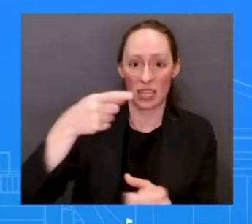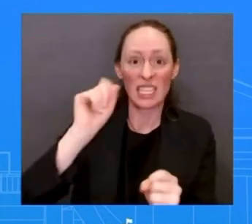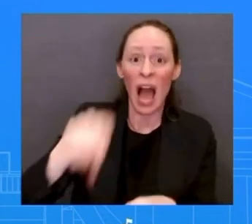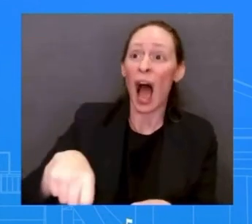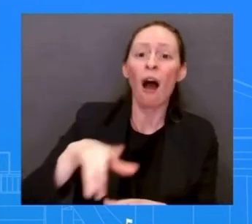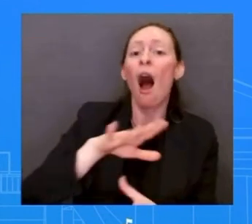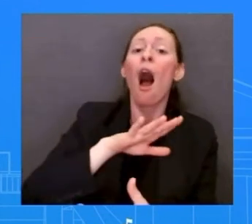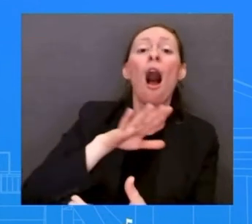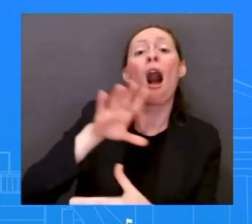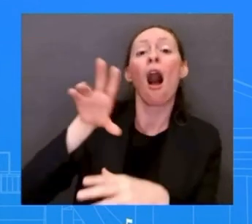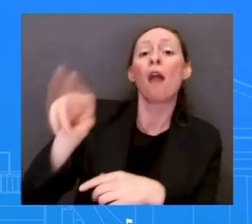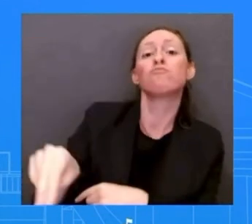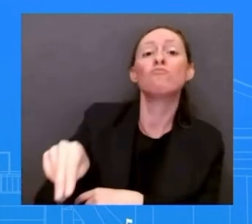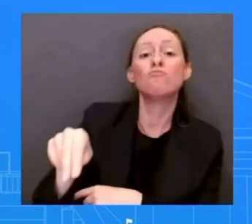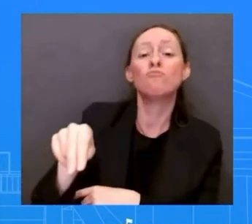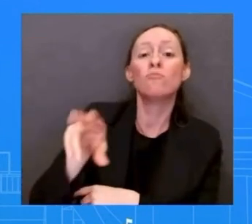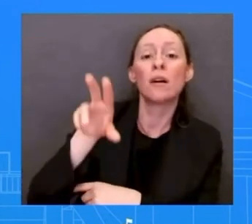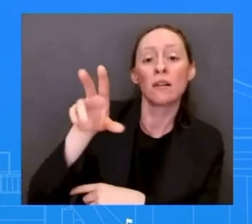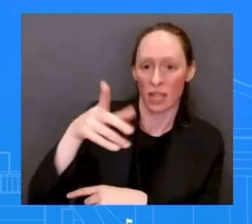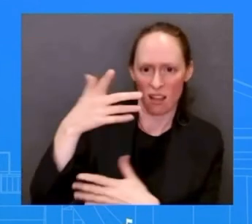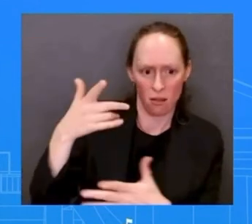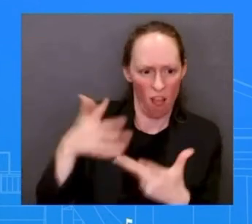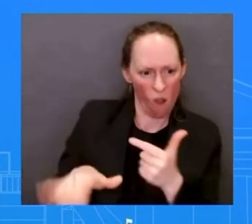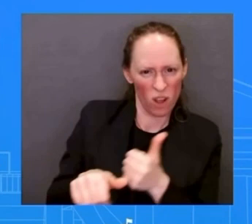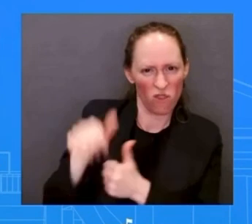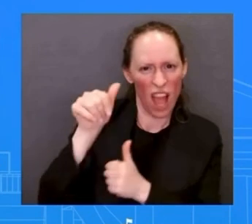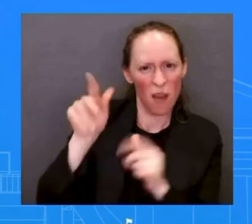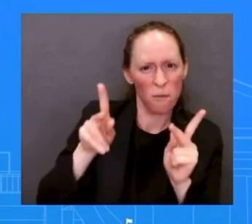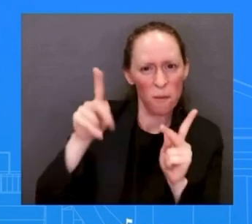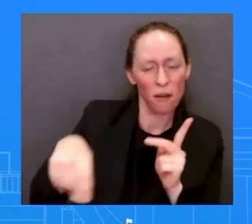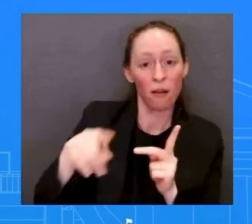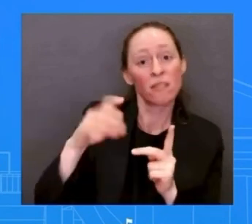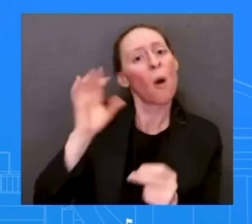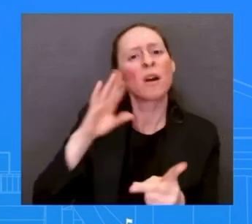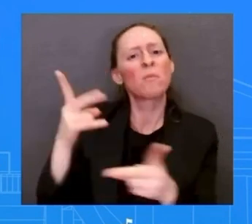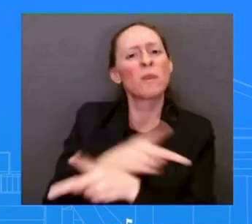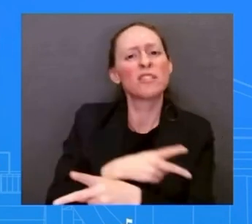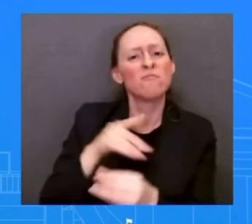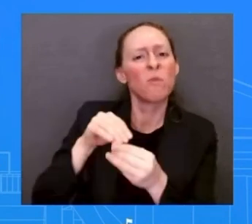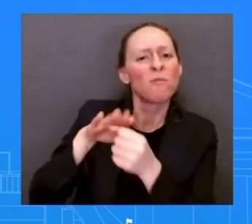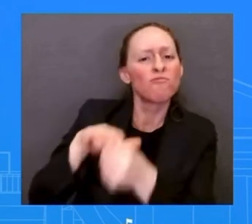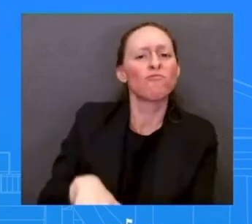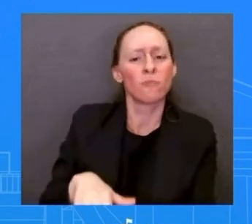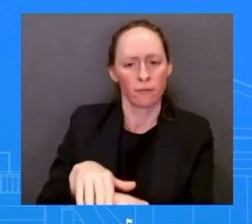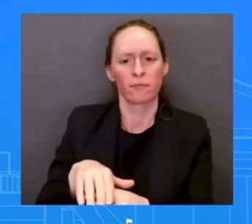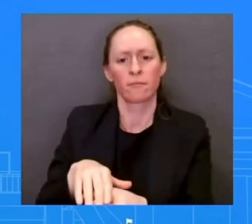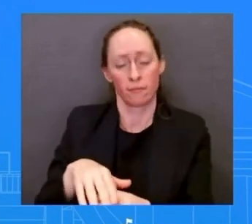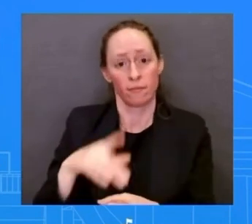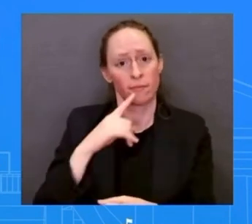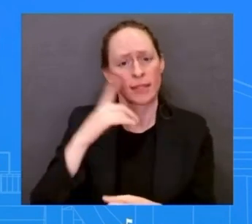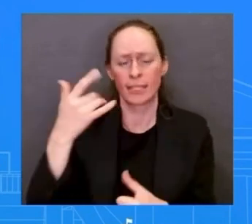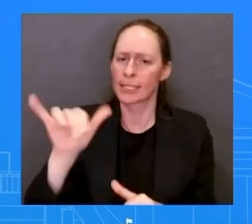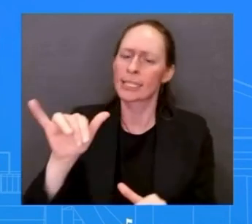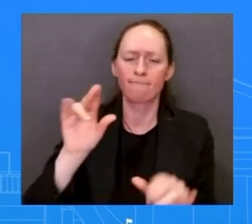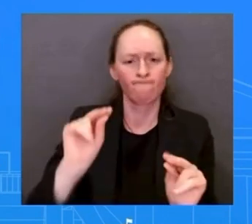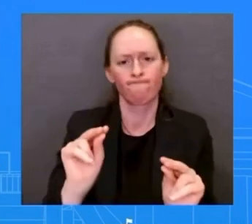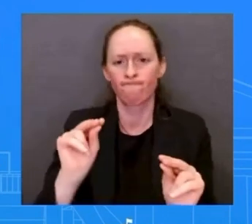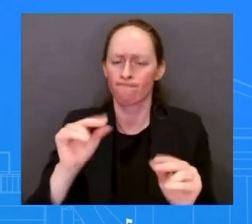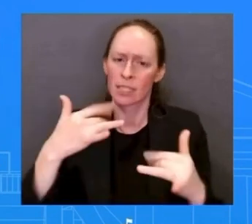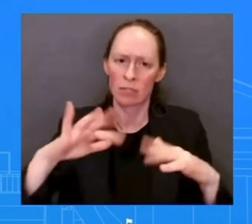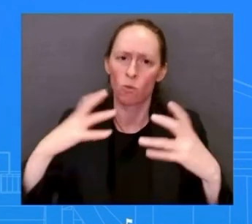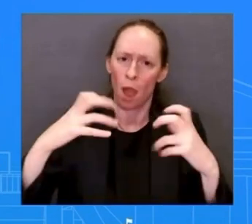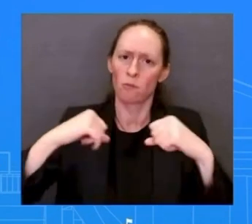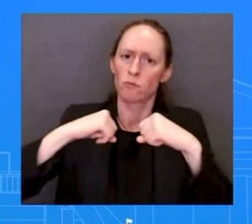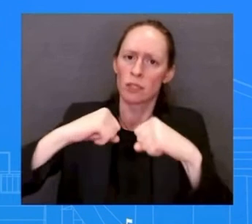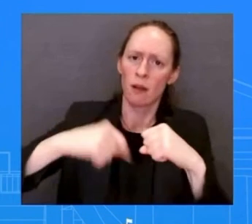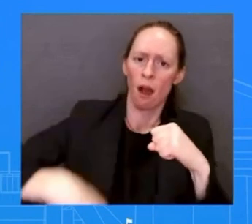to enforce federal anti-discrimination protections, and he's going to call on Congress to move forward with the Equality Act. And that's what I think the American people